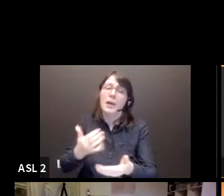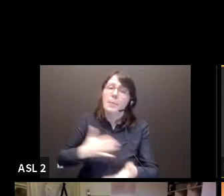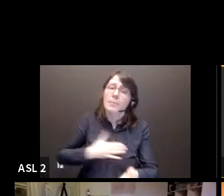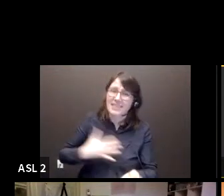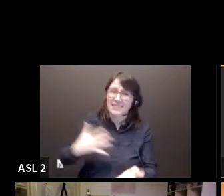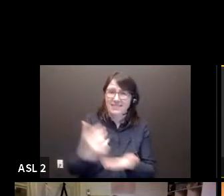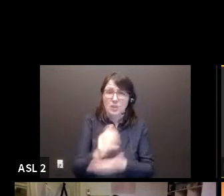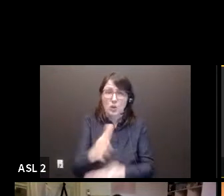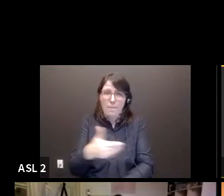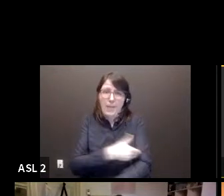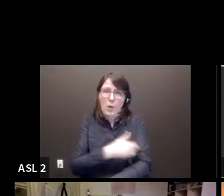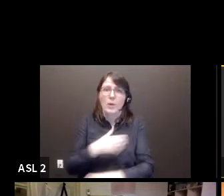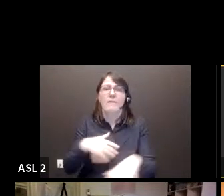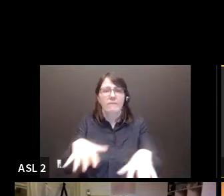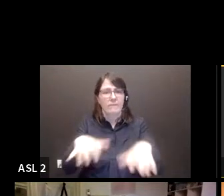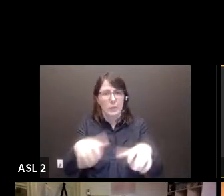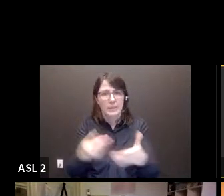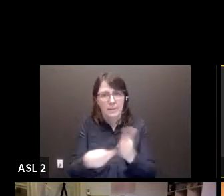you so much